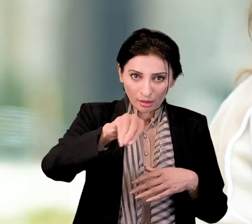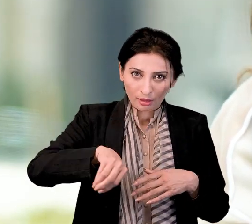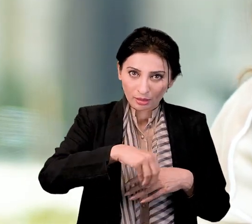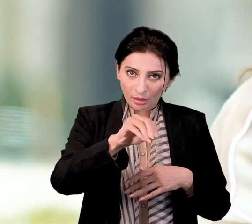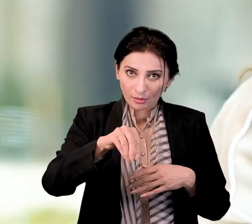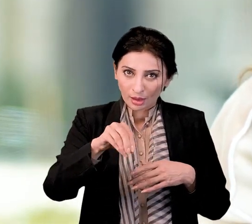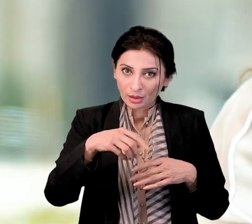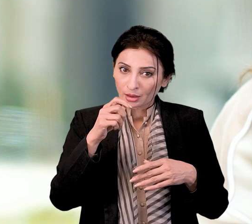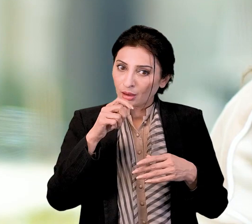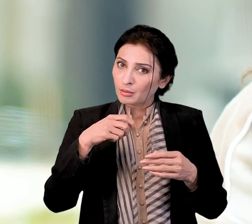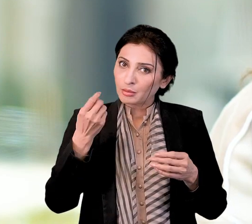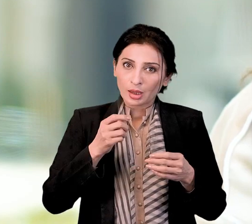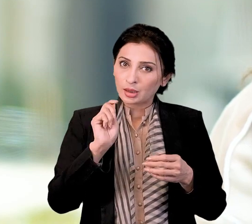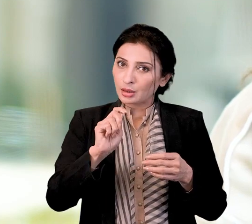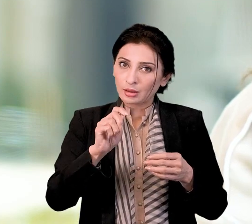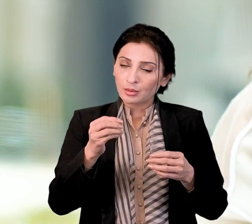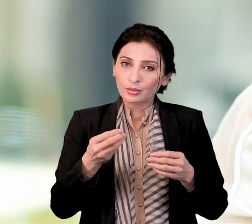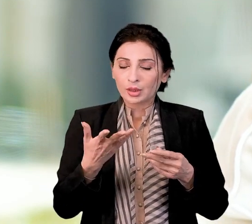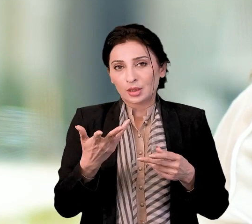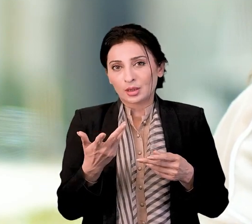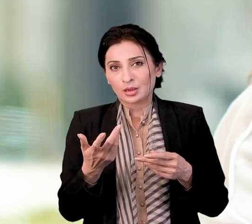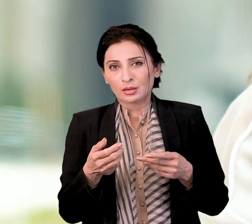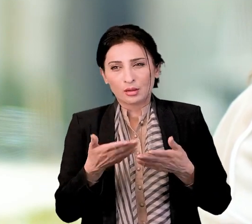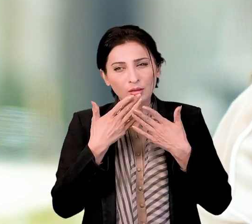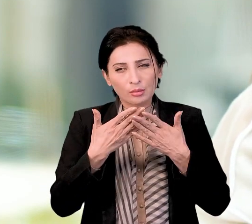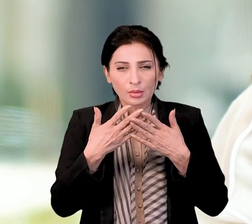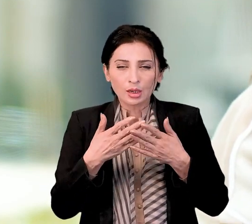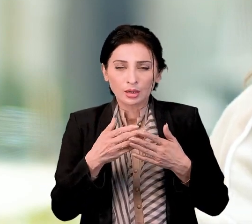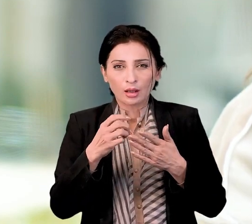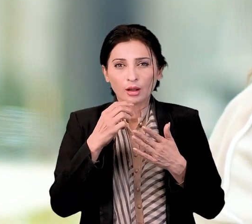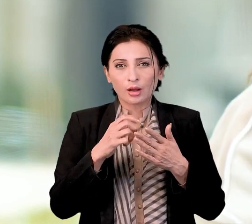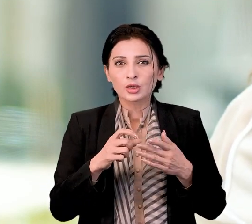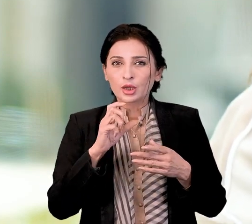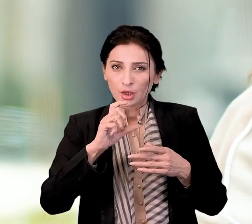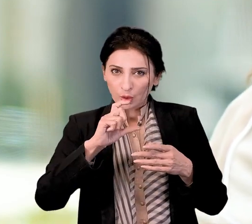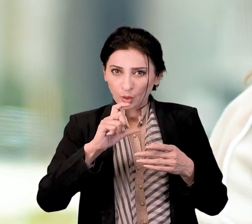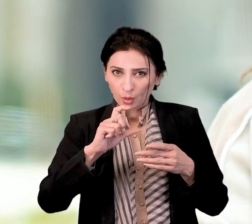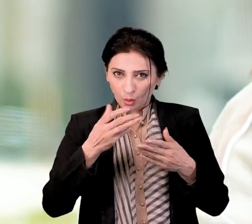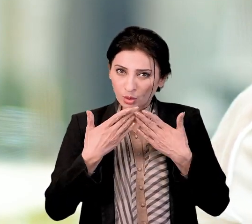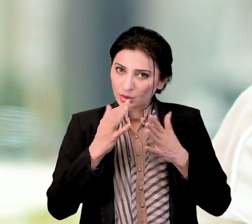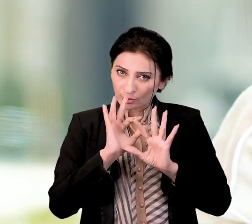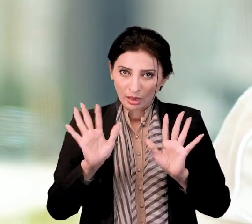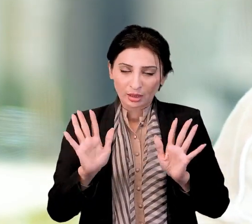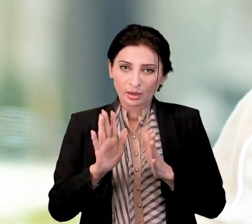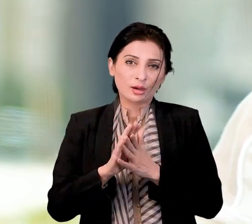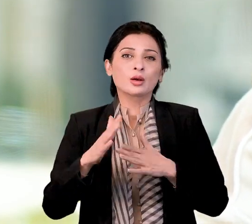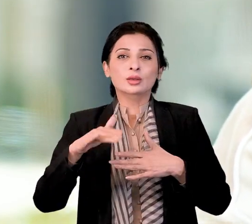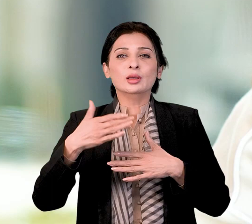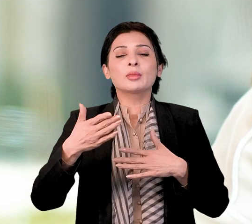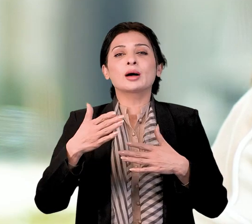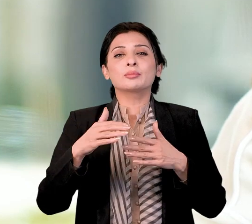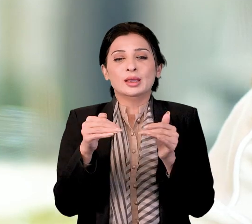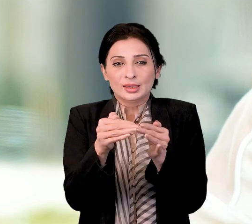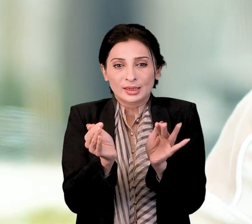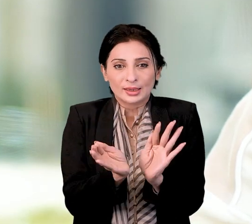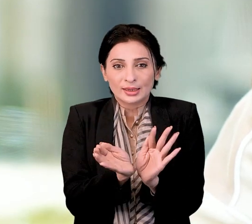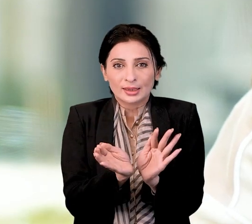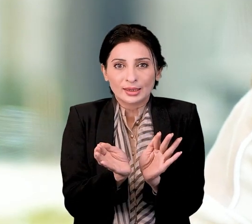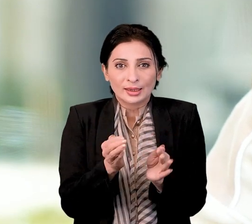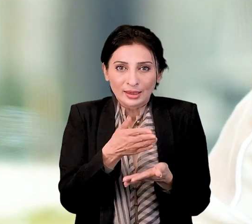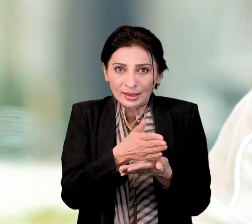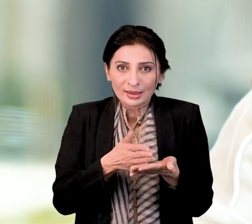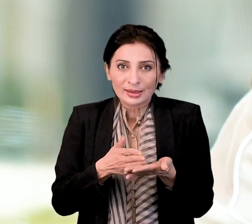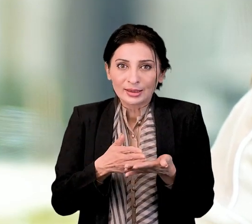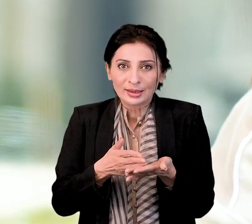food industry by taking a baking course just for the sake of learning something new. And when I started